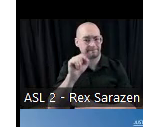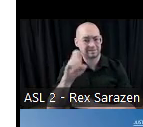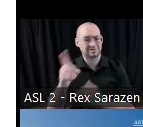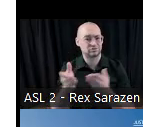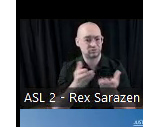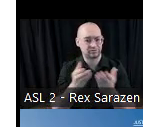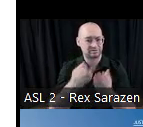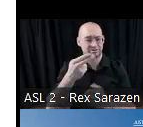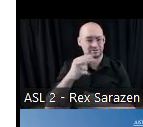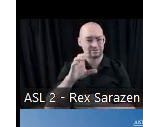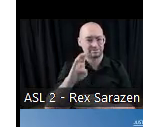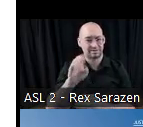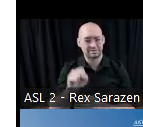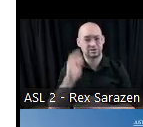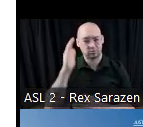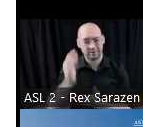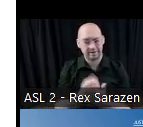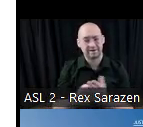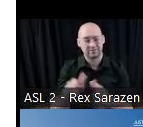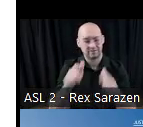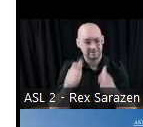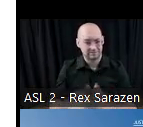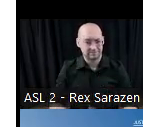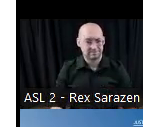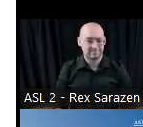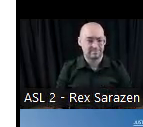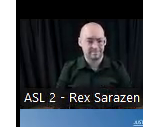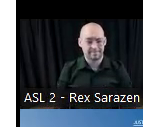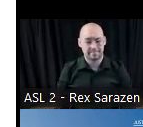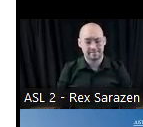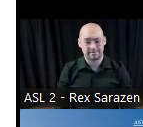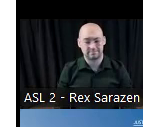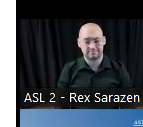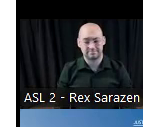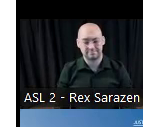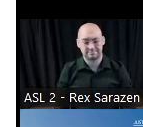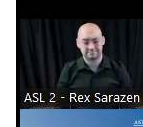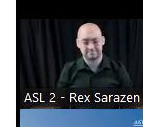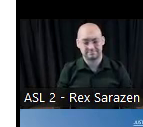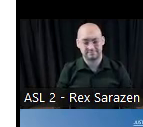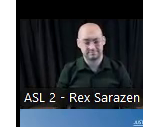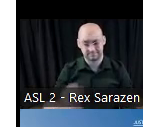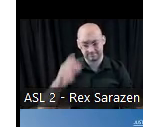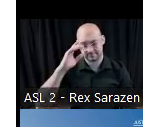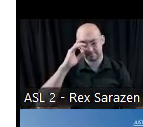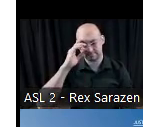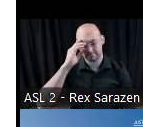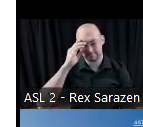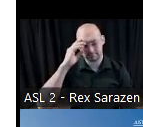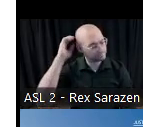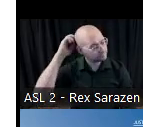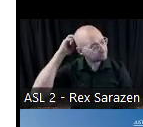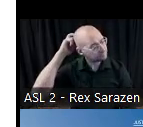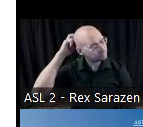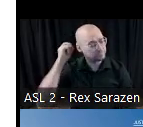those services in a timely manner. So if you can go on to the next slide. We just wanted to do a quick